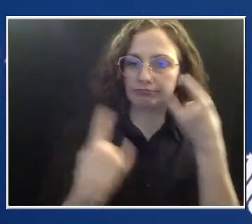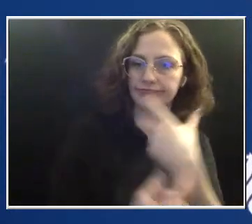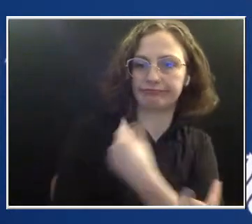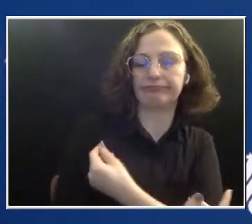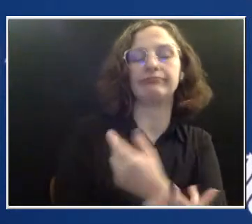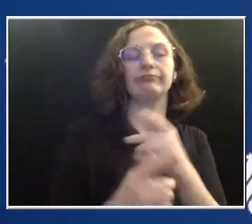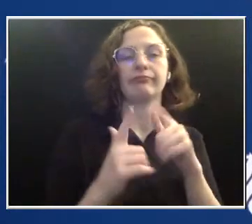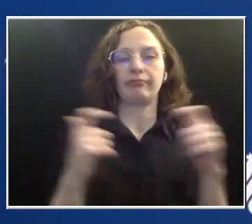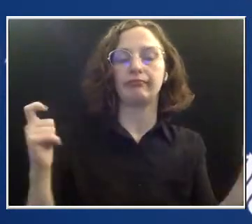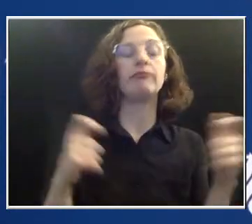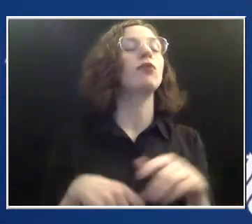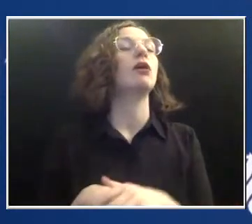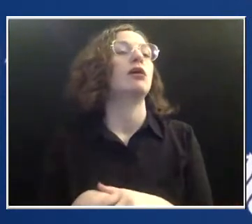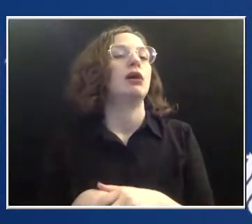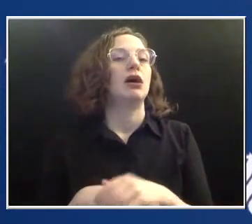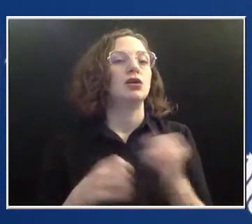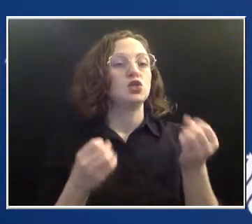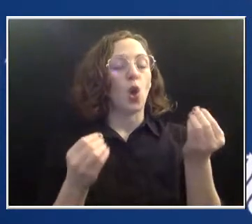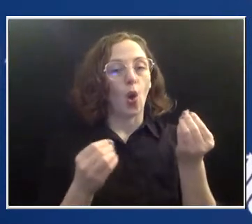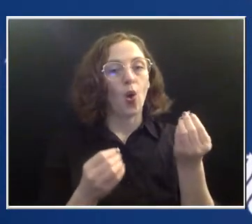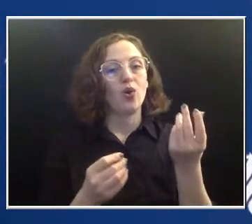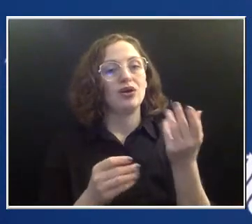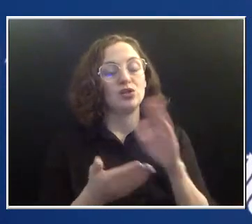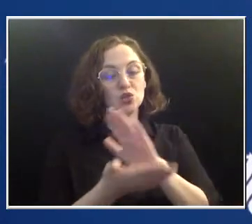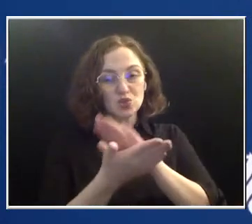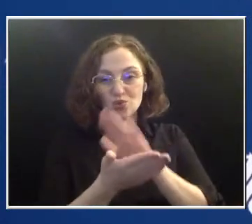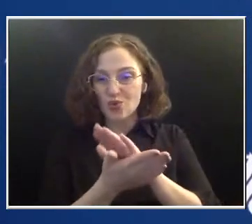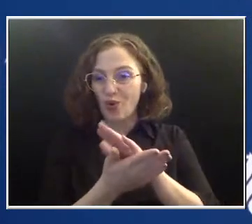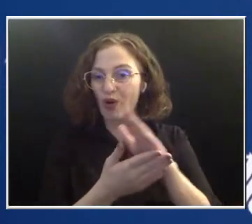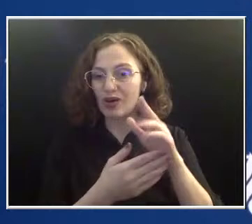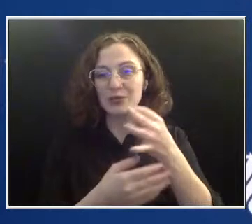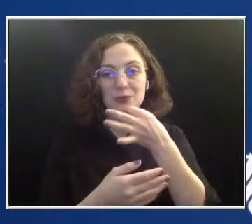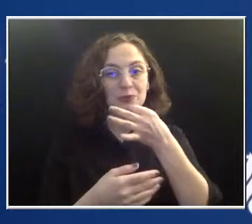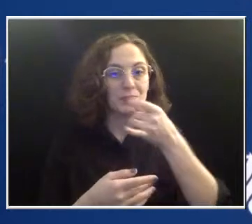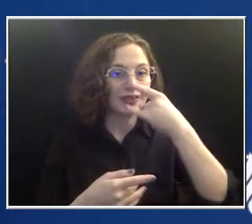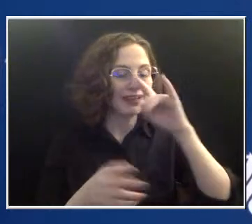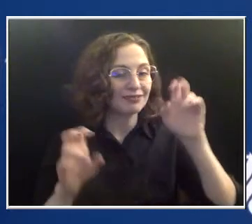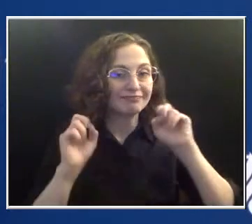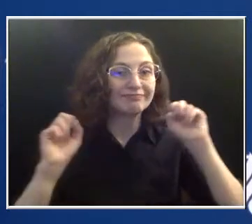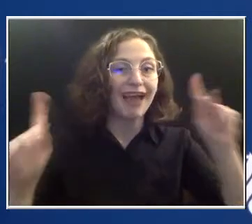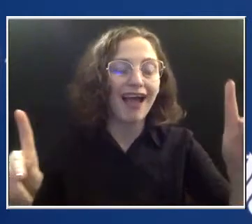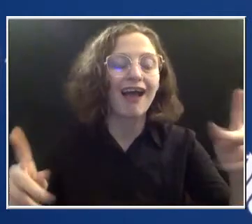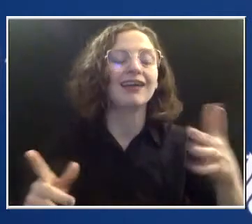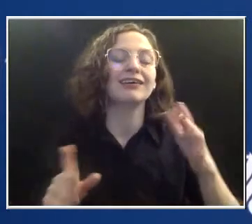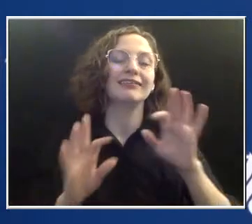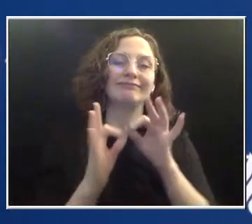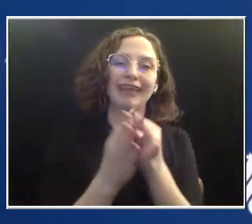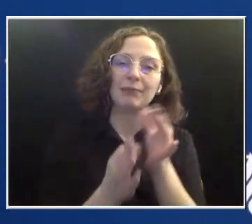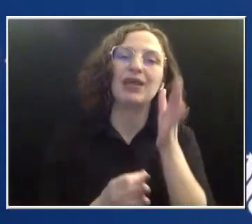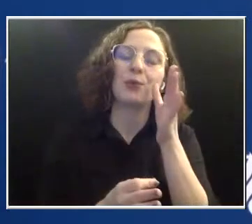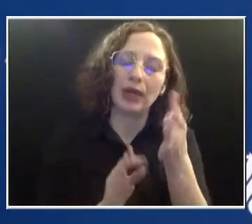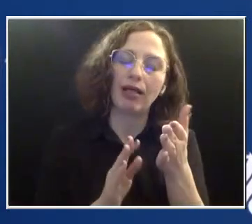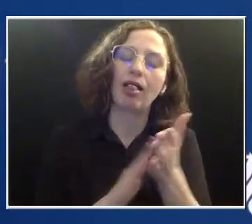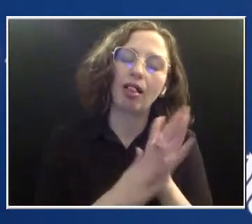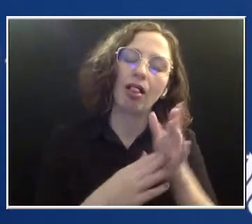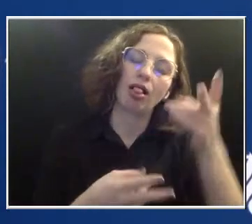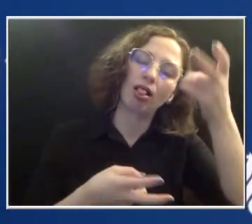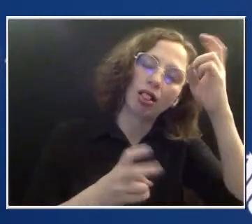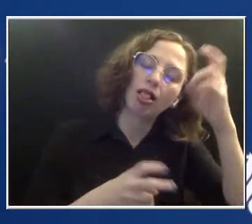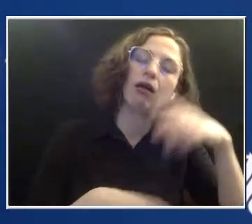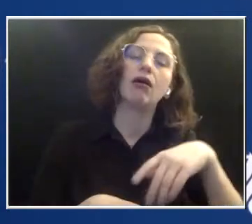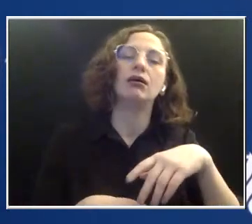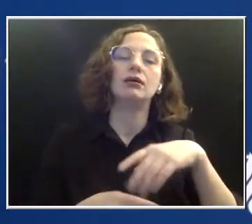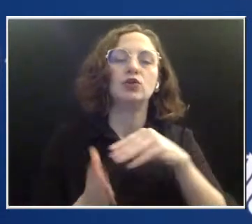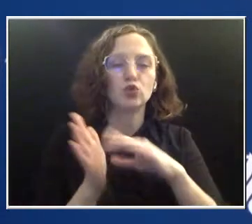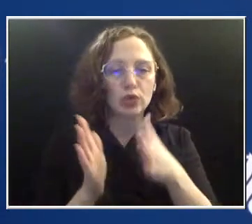get infected. Families will probably still get infected the next couple weeks. But hopefully that peak of people having symptoms and illness is going